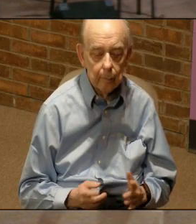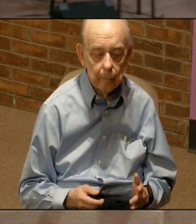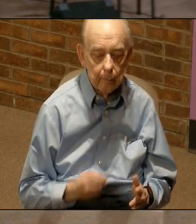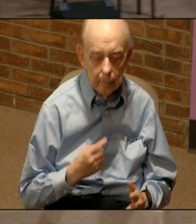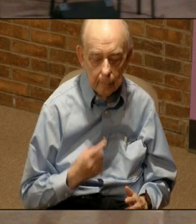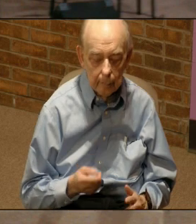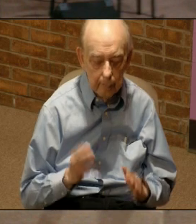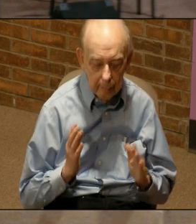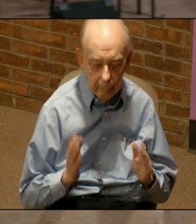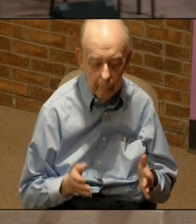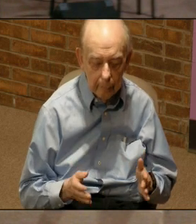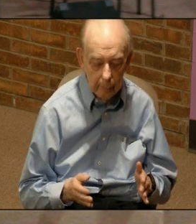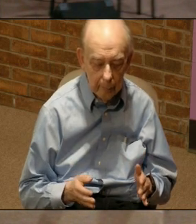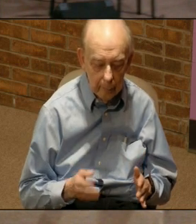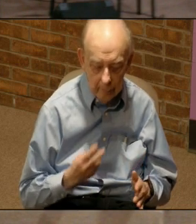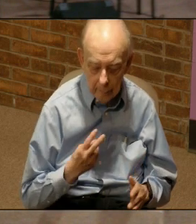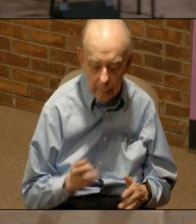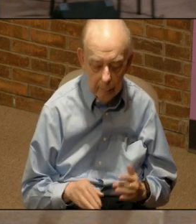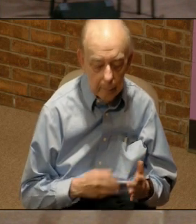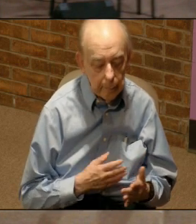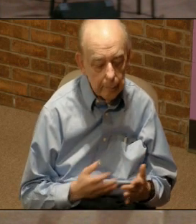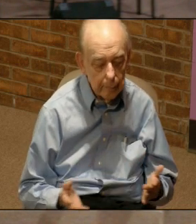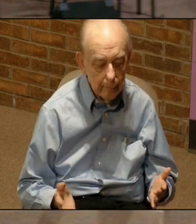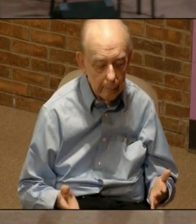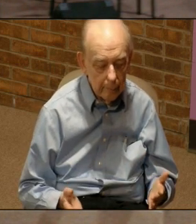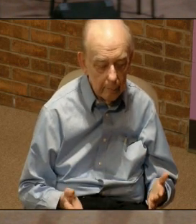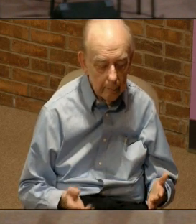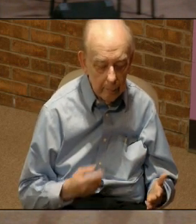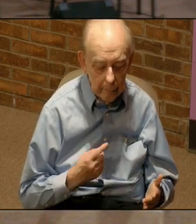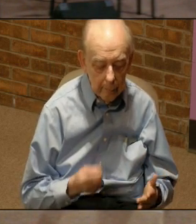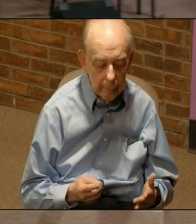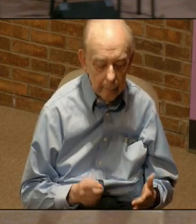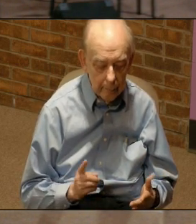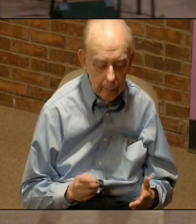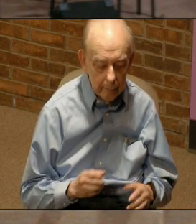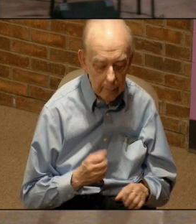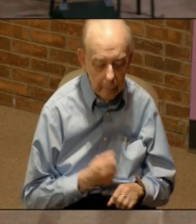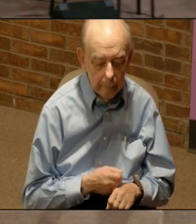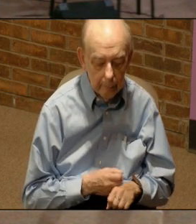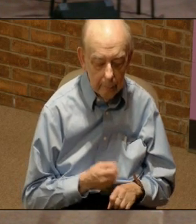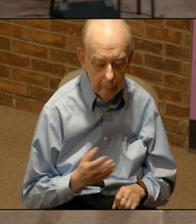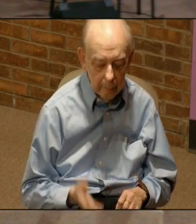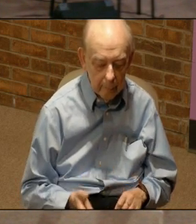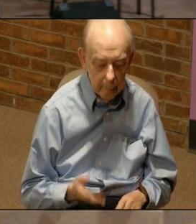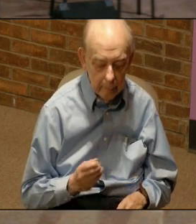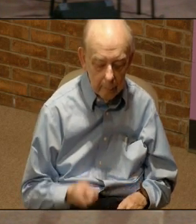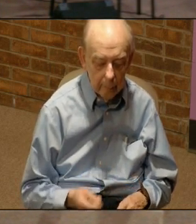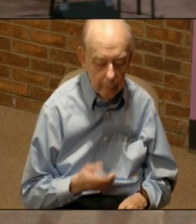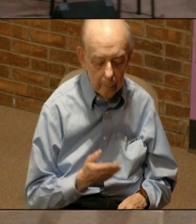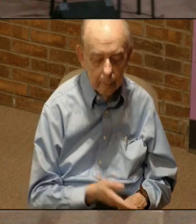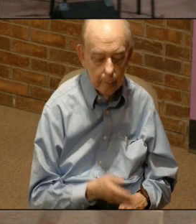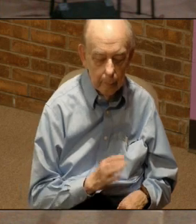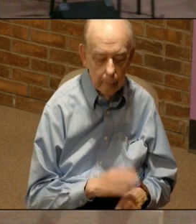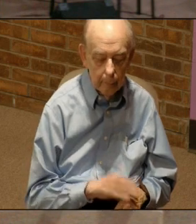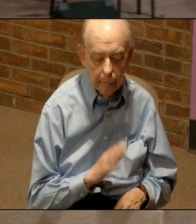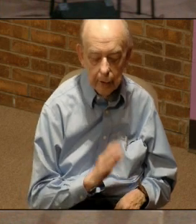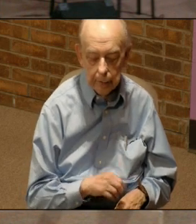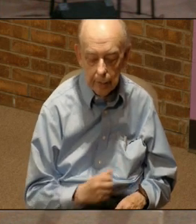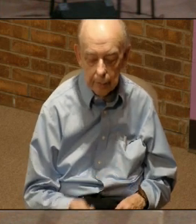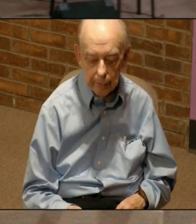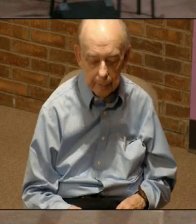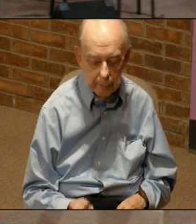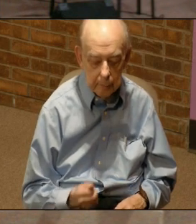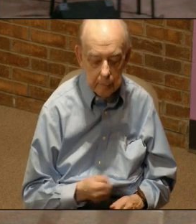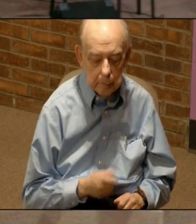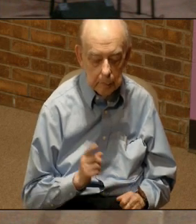He says, listen, he says, do you see all these things? Truly I tell you, not one stone here will be left on another.